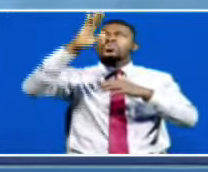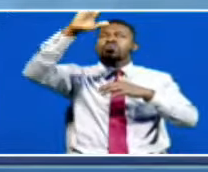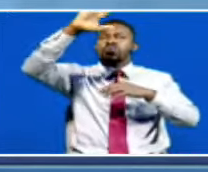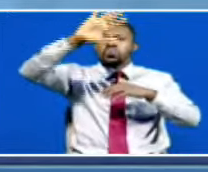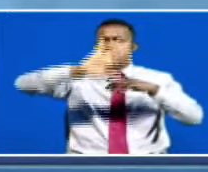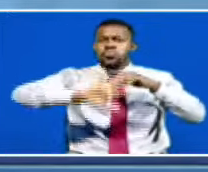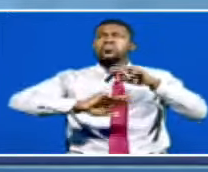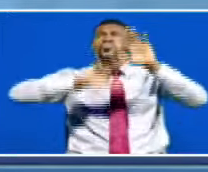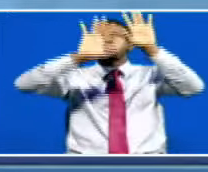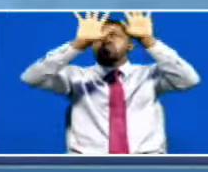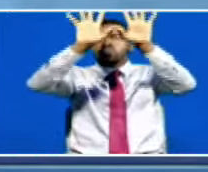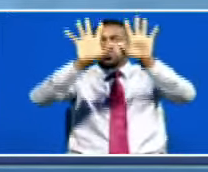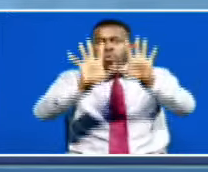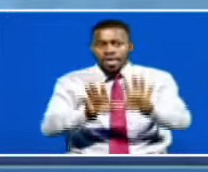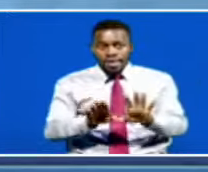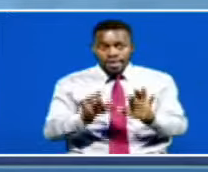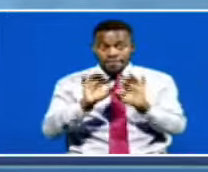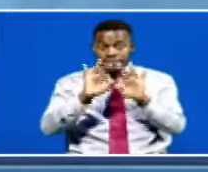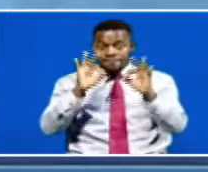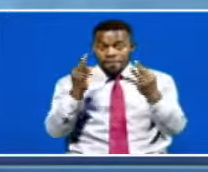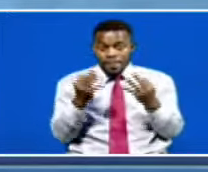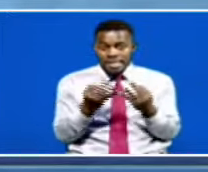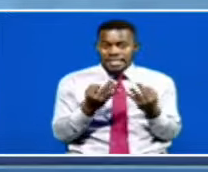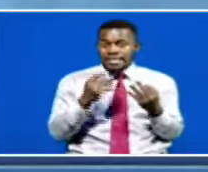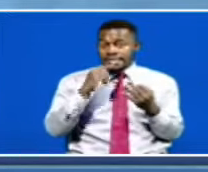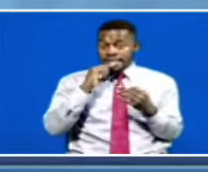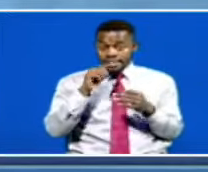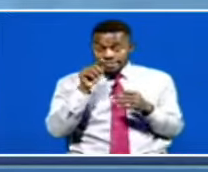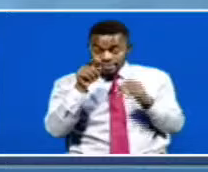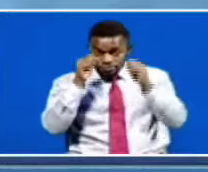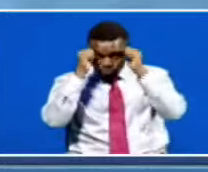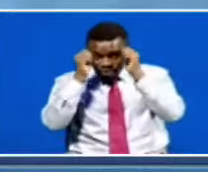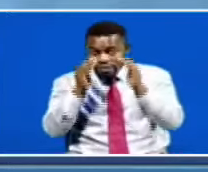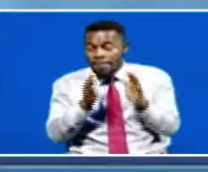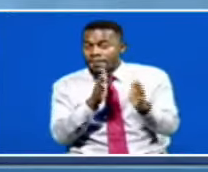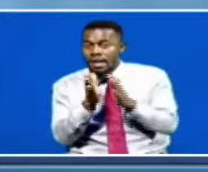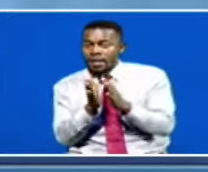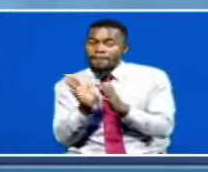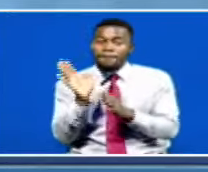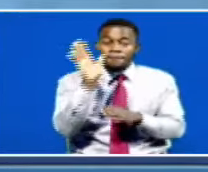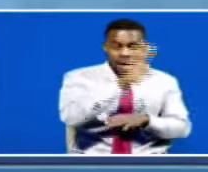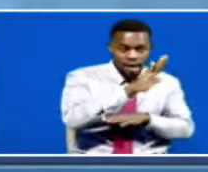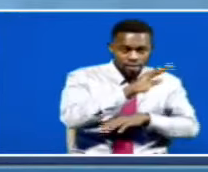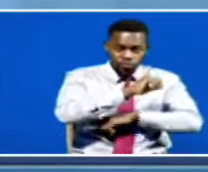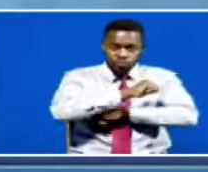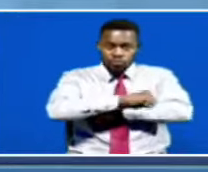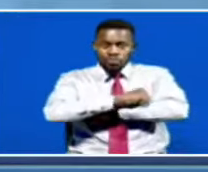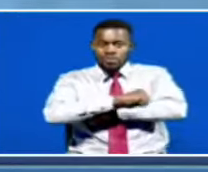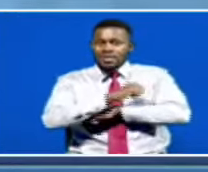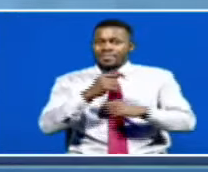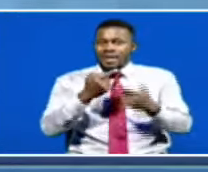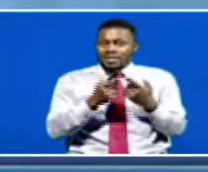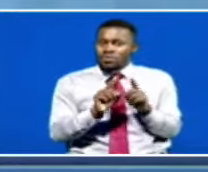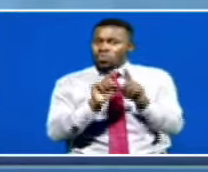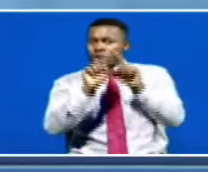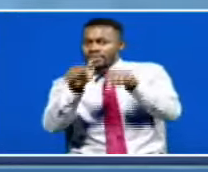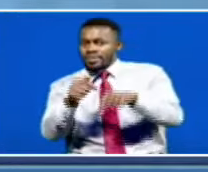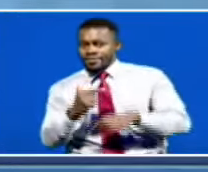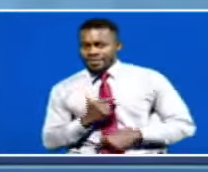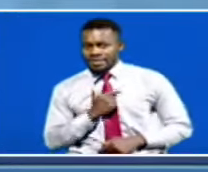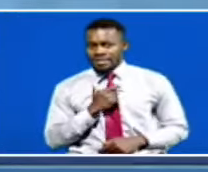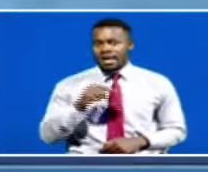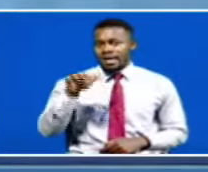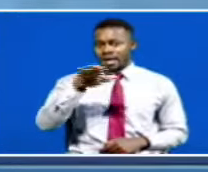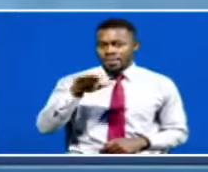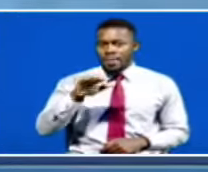The family says she was supposed to report back to school on Wednesday. The family has now appealed to the county government of Kiambu to